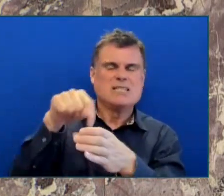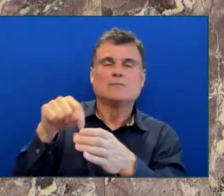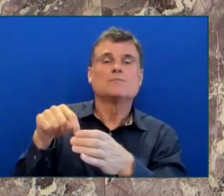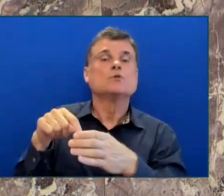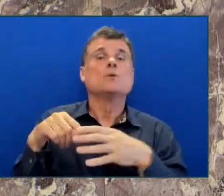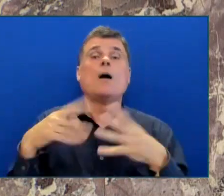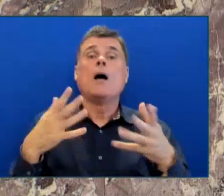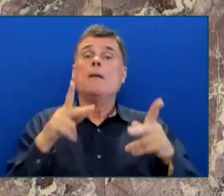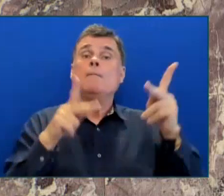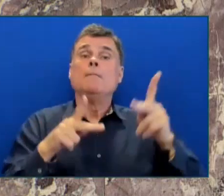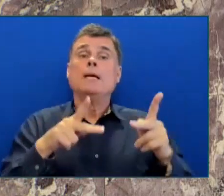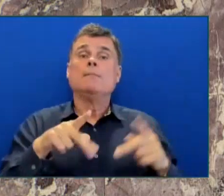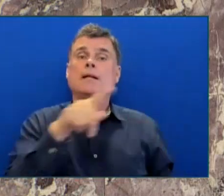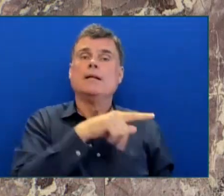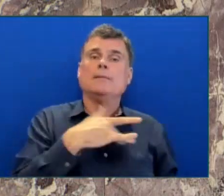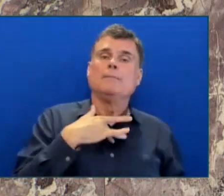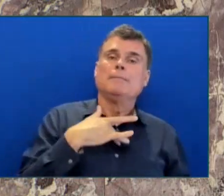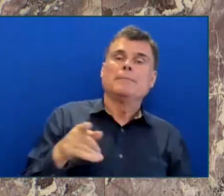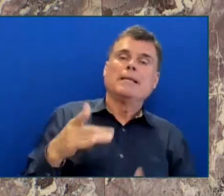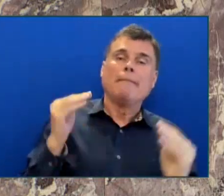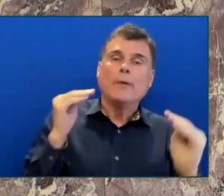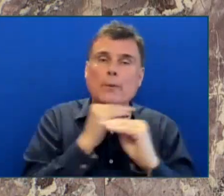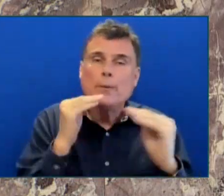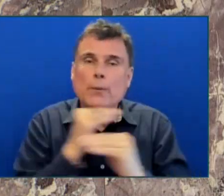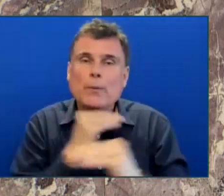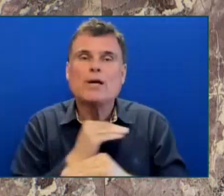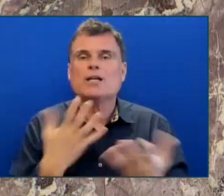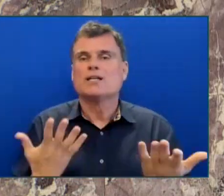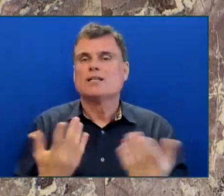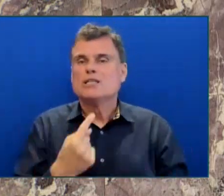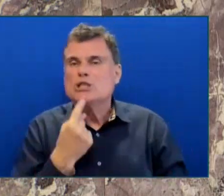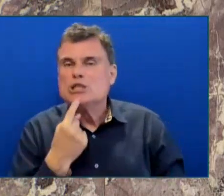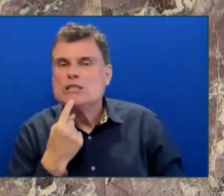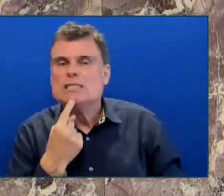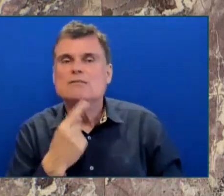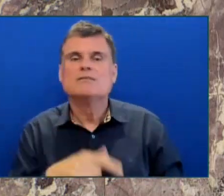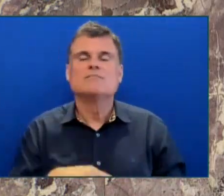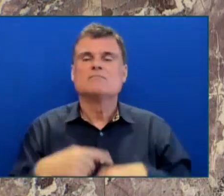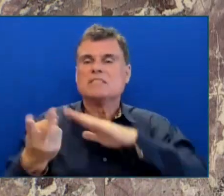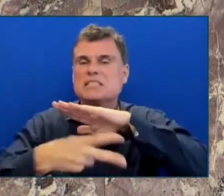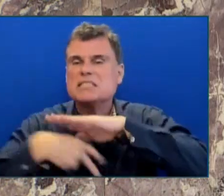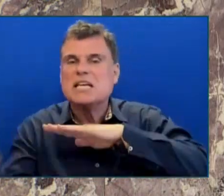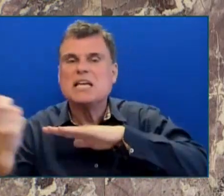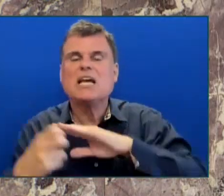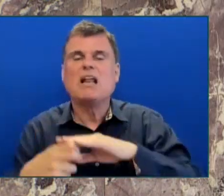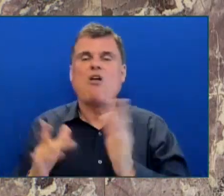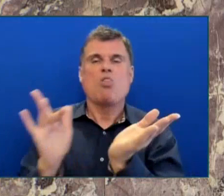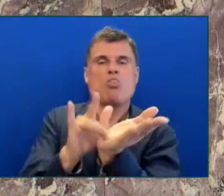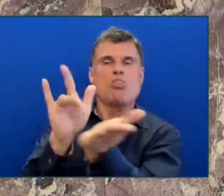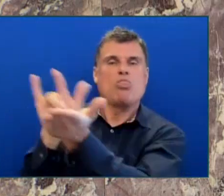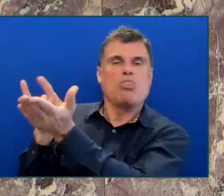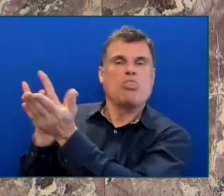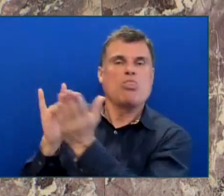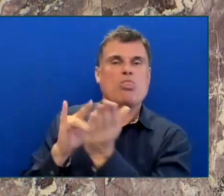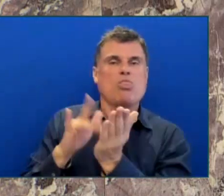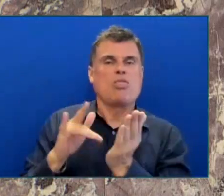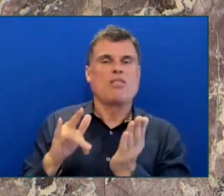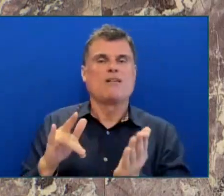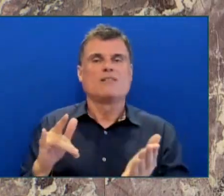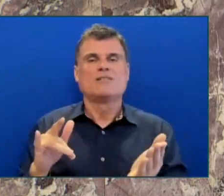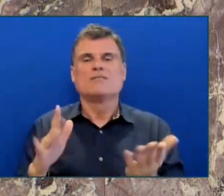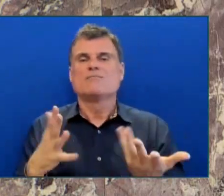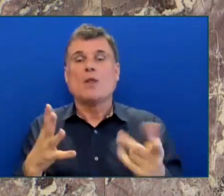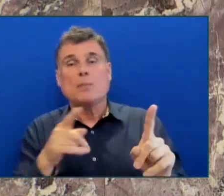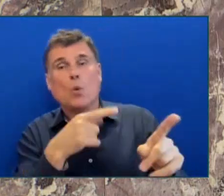take advantage of the vulnerable. And they do this under the rigors of a strong constitution, the Charter of Rights and Freedoms,